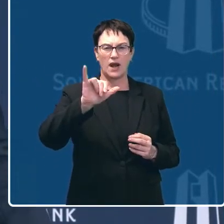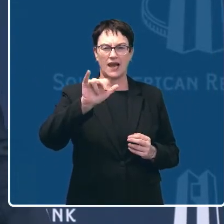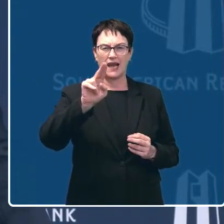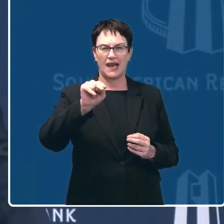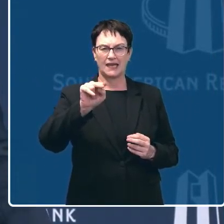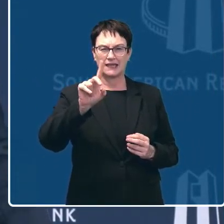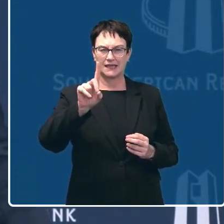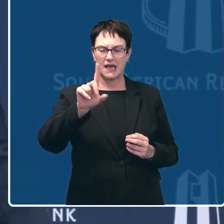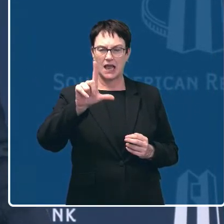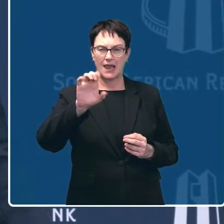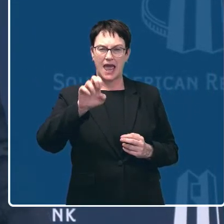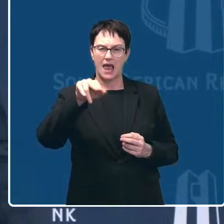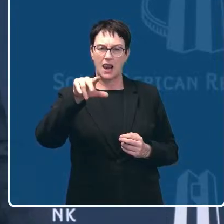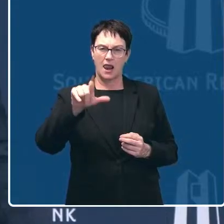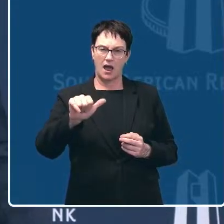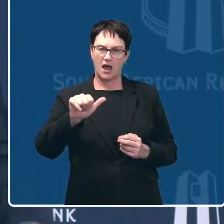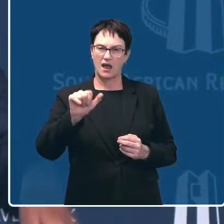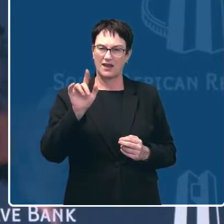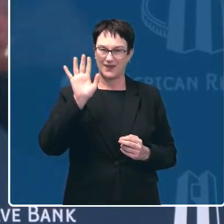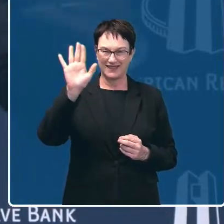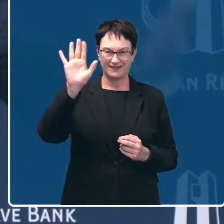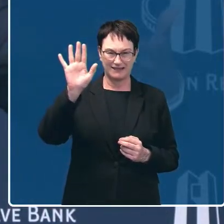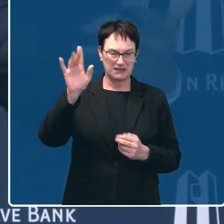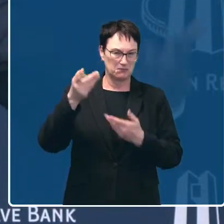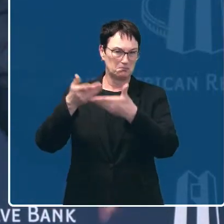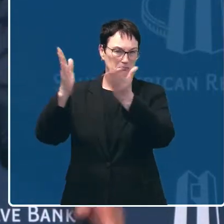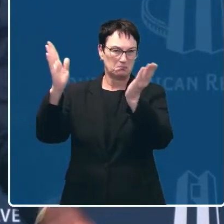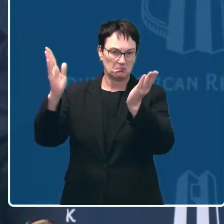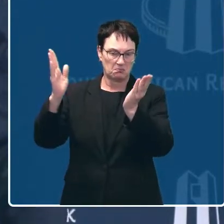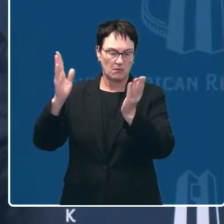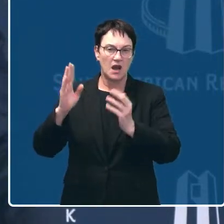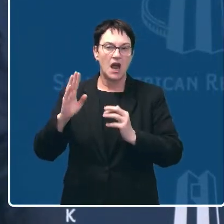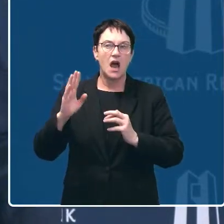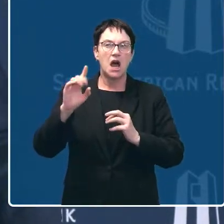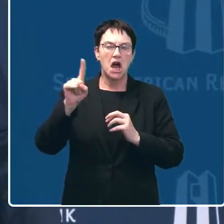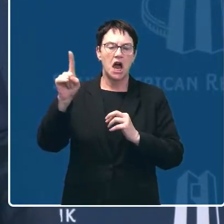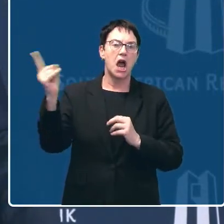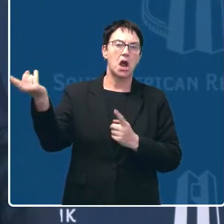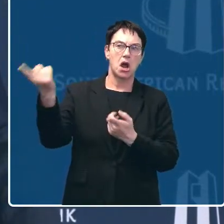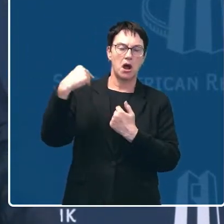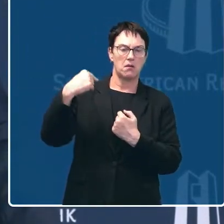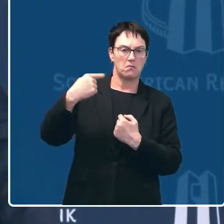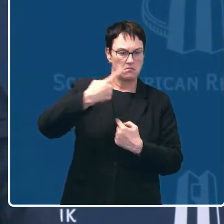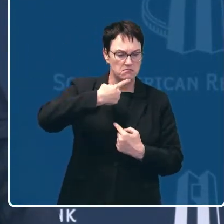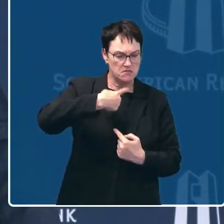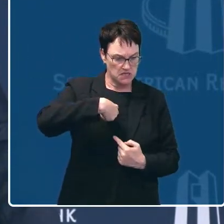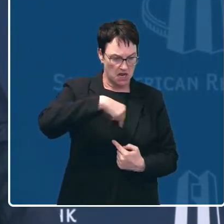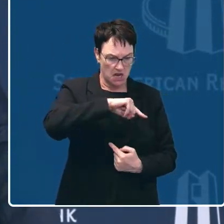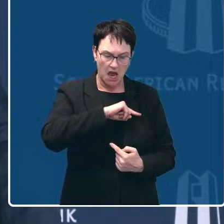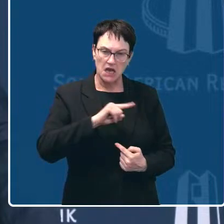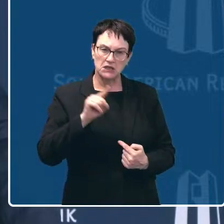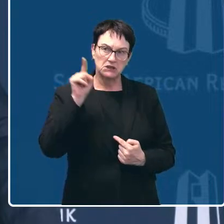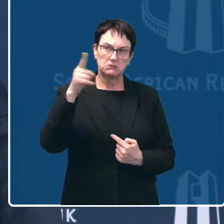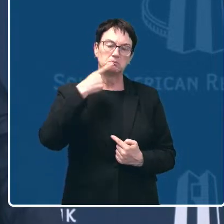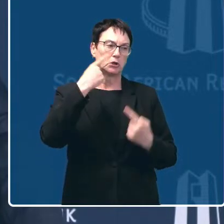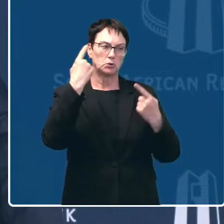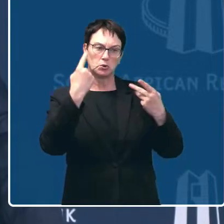use any other matrix other than the ones that we get from OV, but